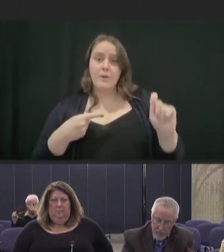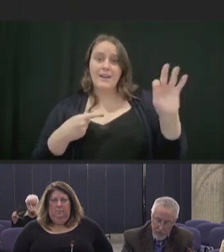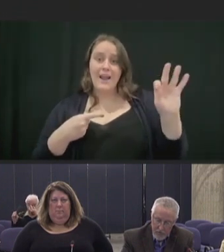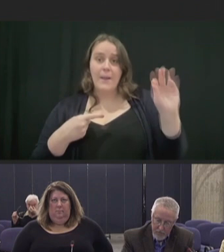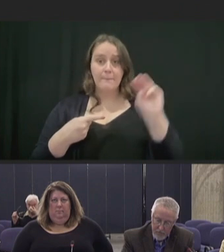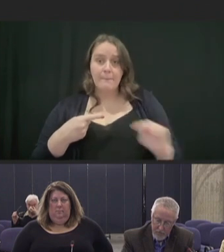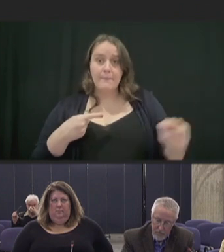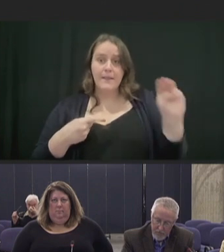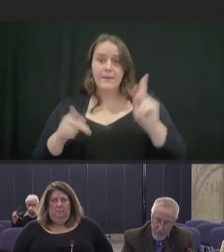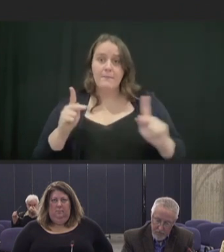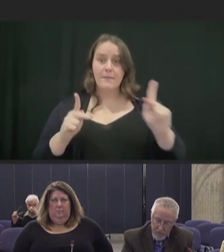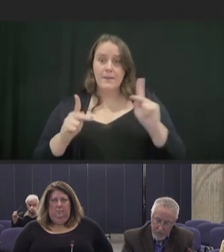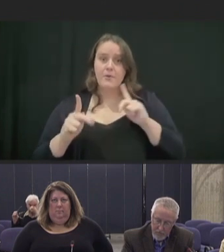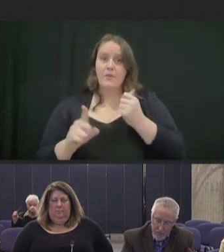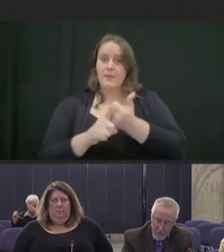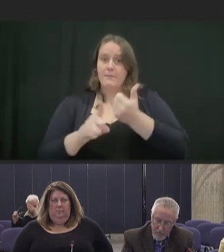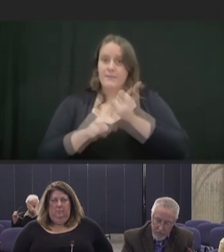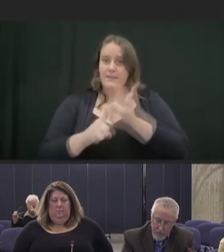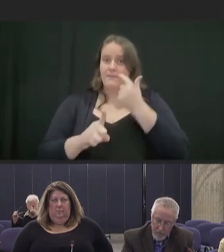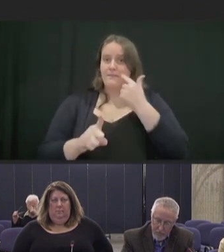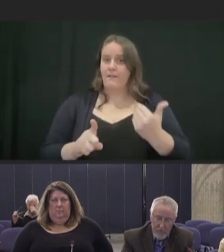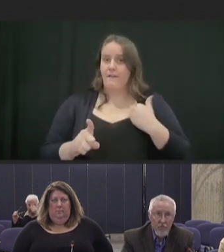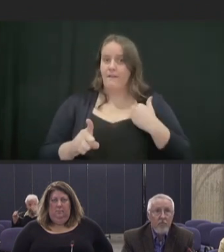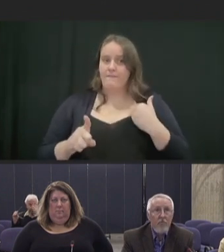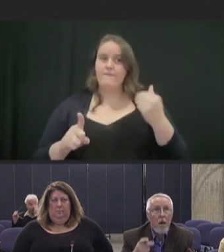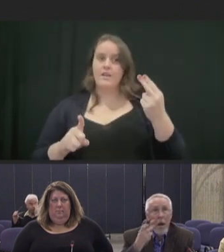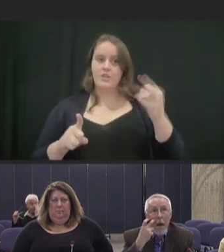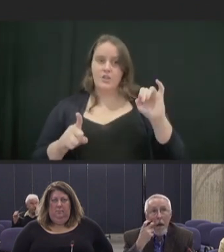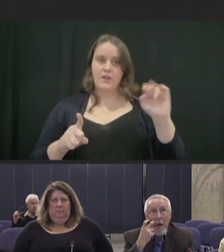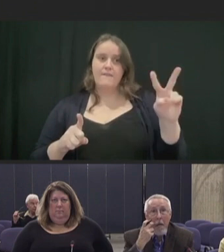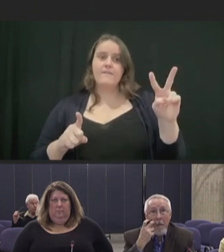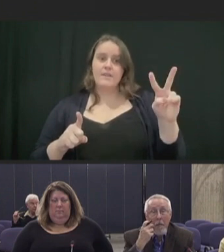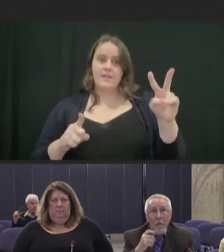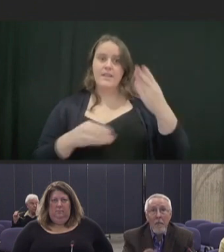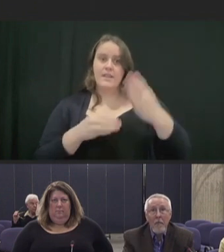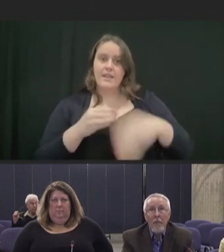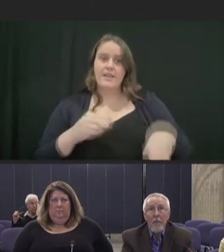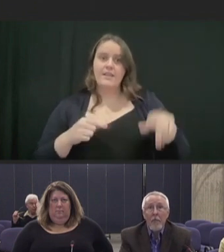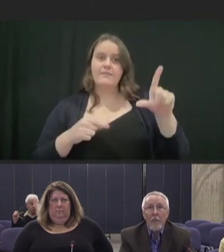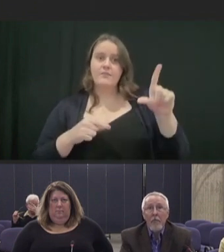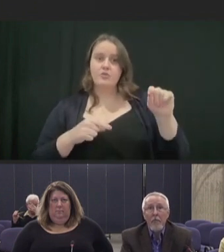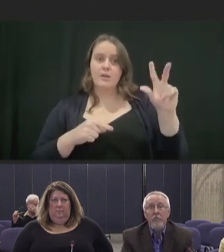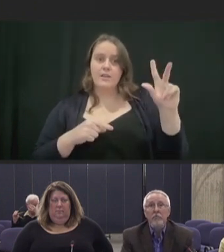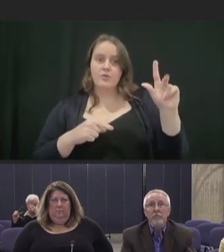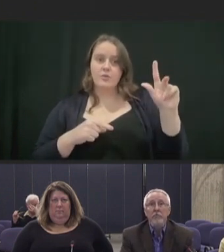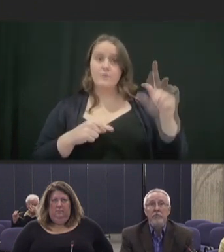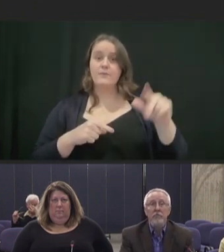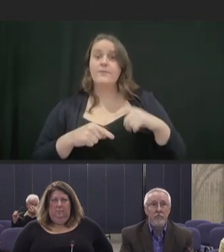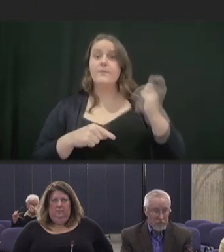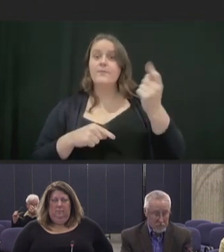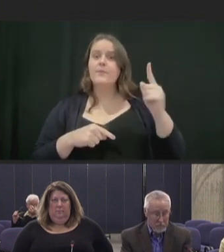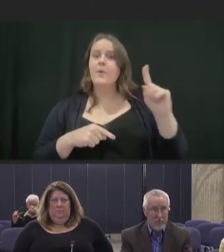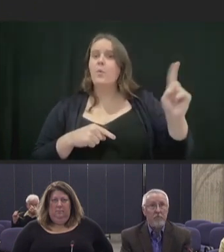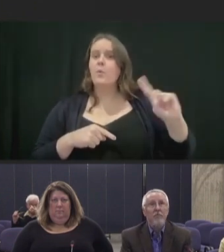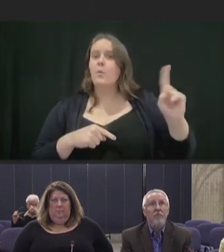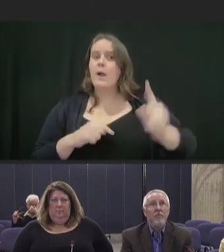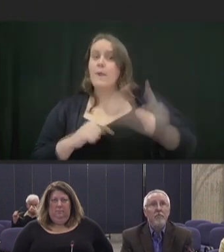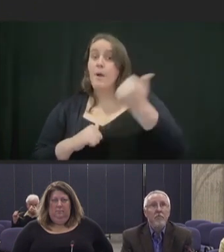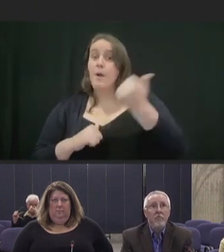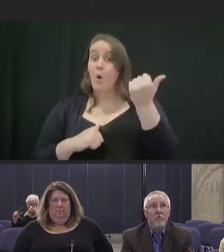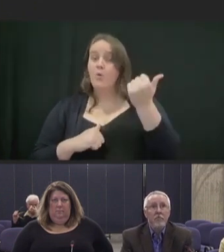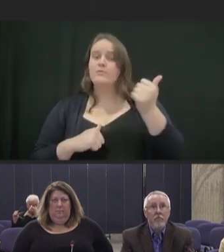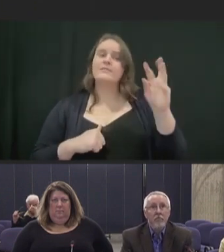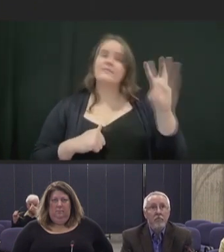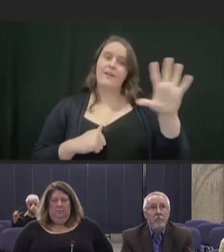end of 2023, 65% of whom are in the WHO African region. And last year, an